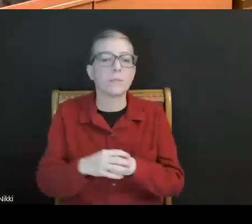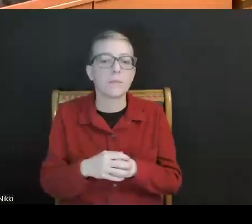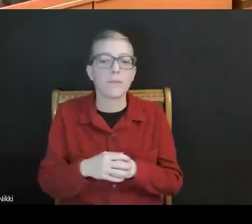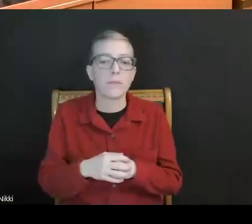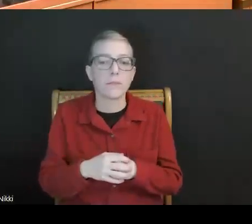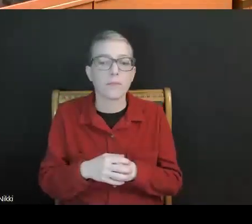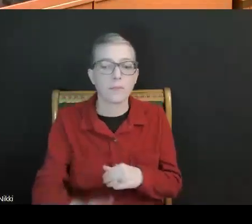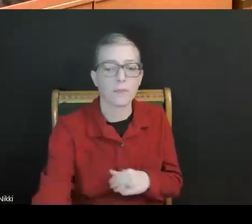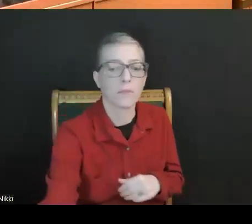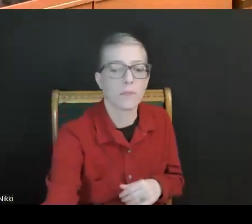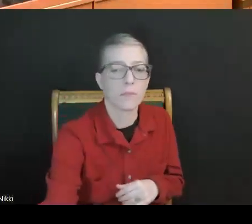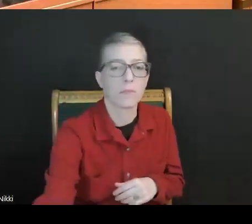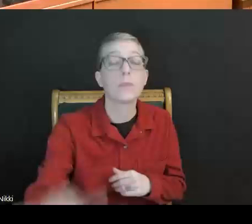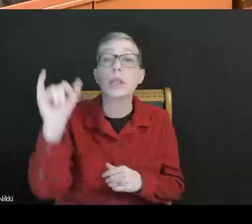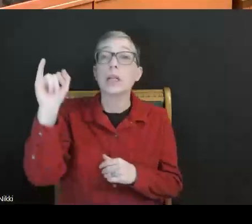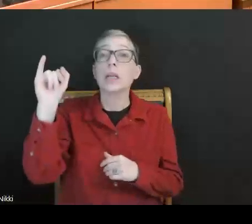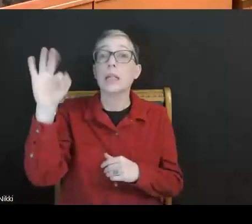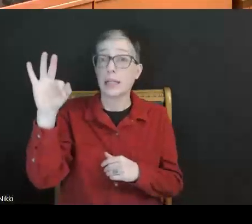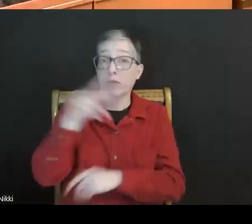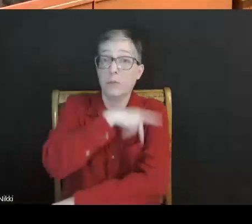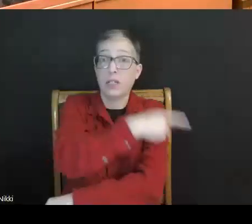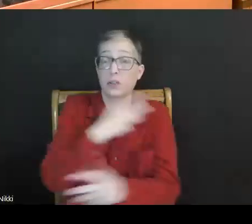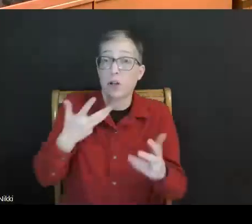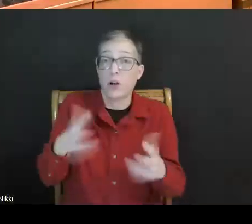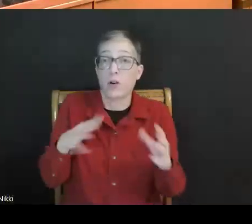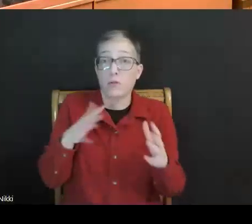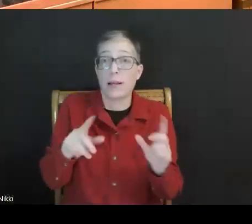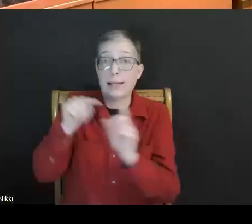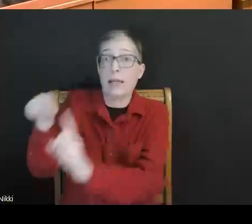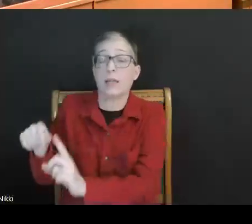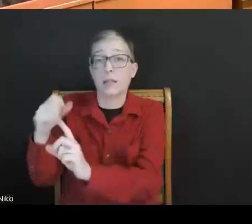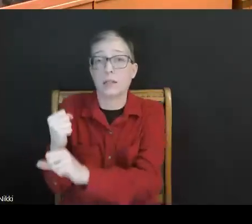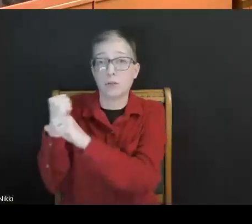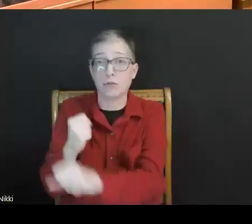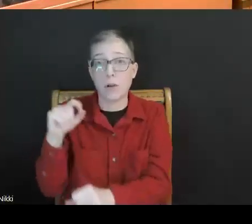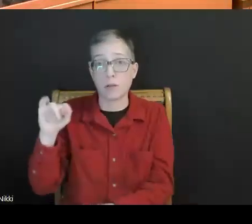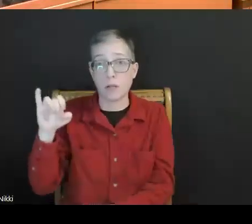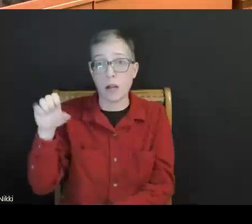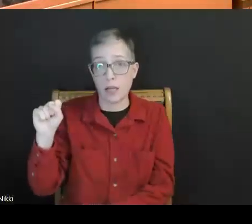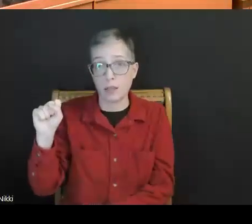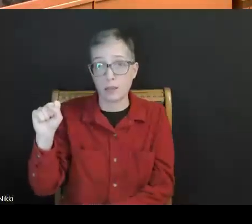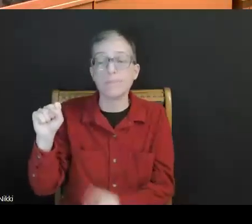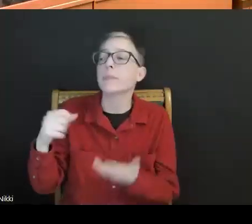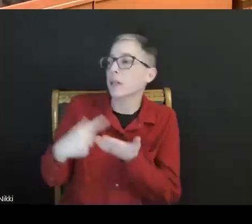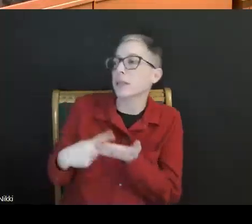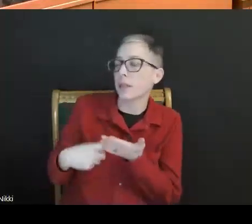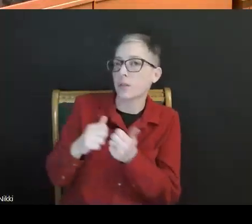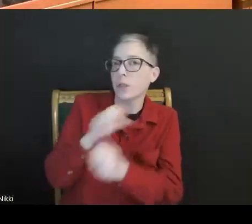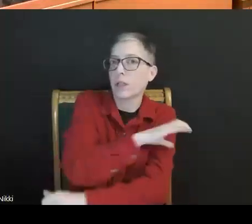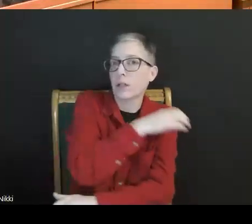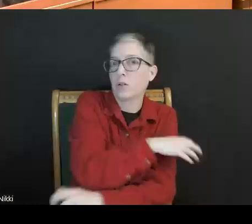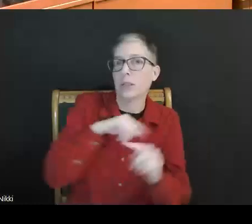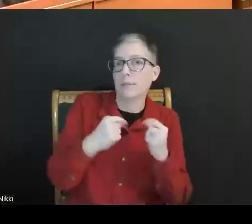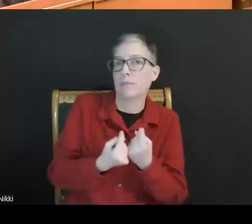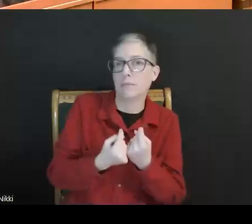always is if the patient is already engaged at Strong Ties, to talk with the clinical team. The clinical